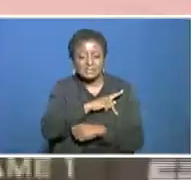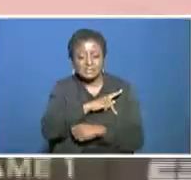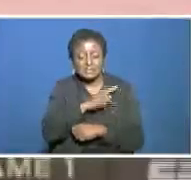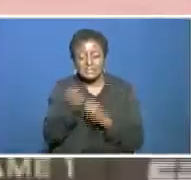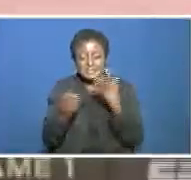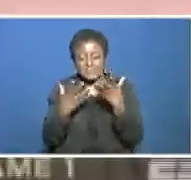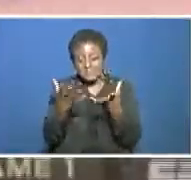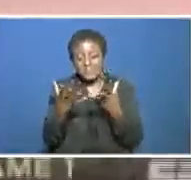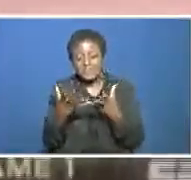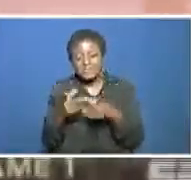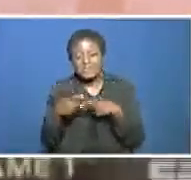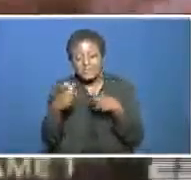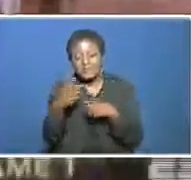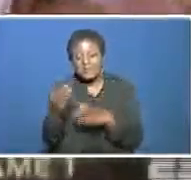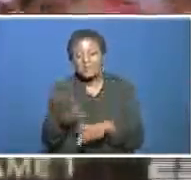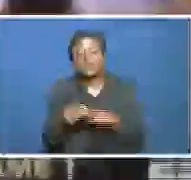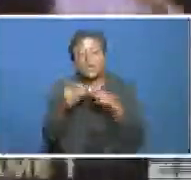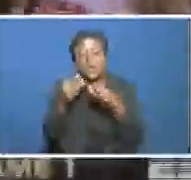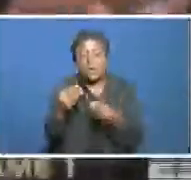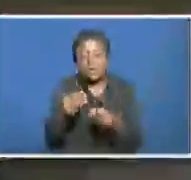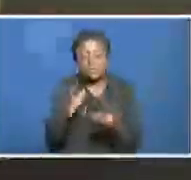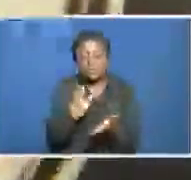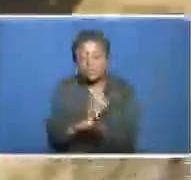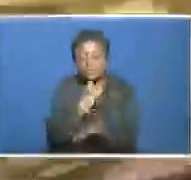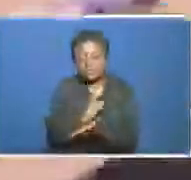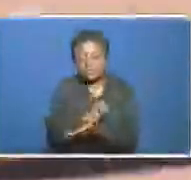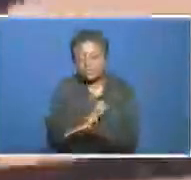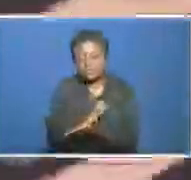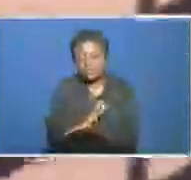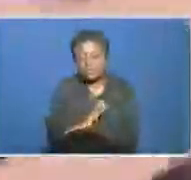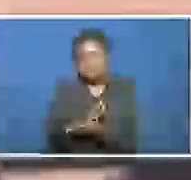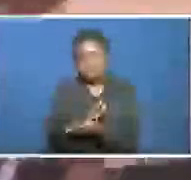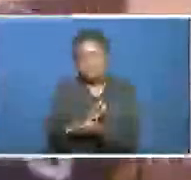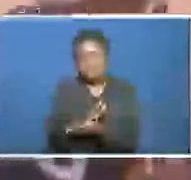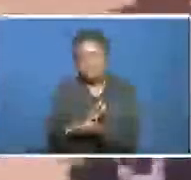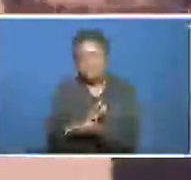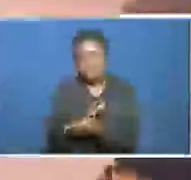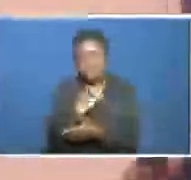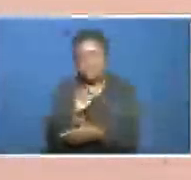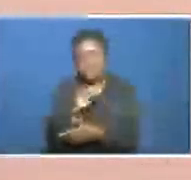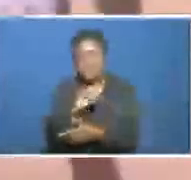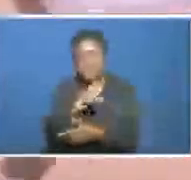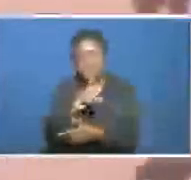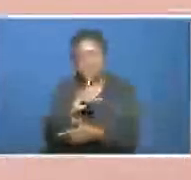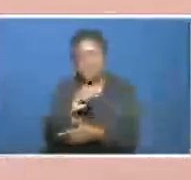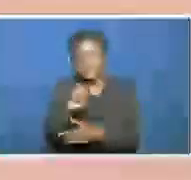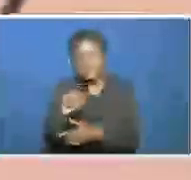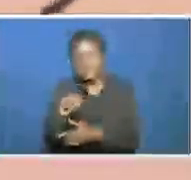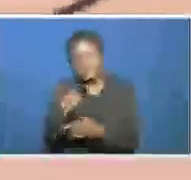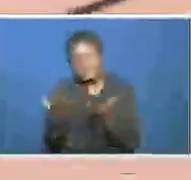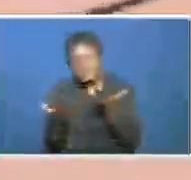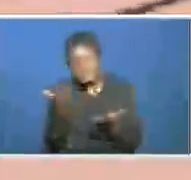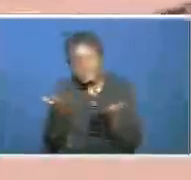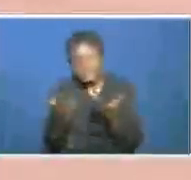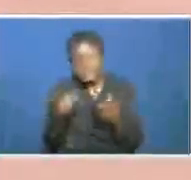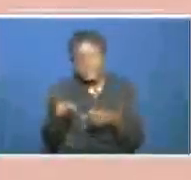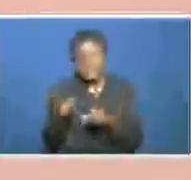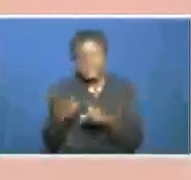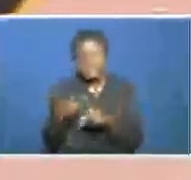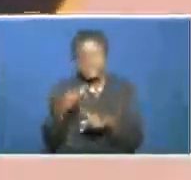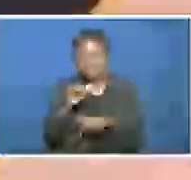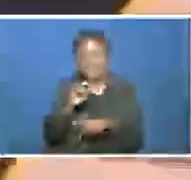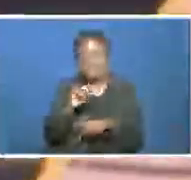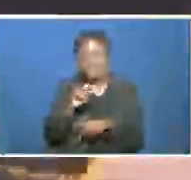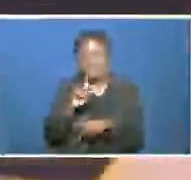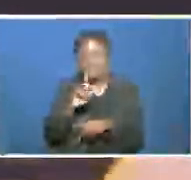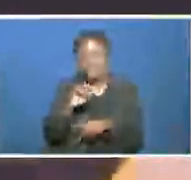offer sheet outright. According to NBA insiders, the prevailing sentiment is that Ayton is likely headed to Indianapolis. Indiana is coming